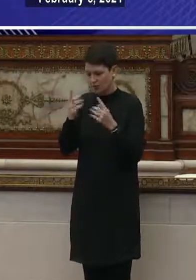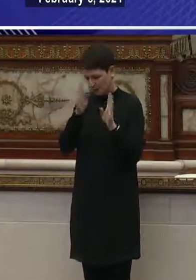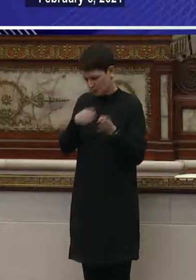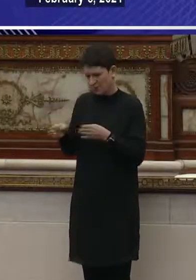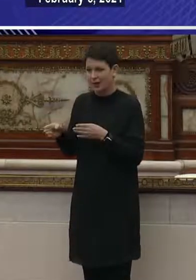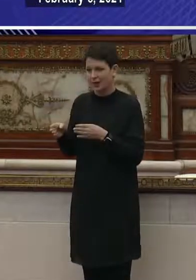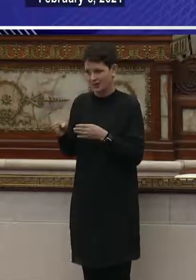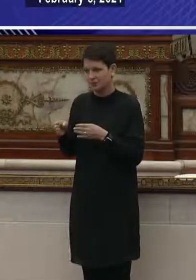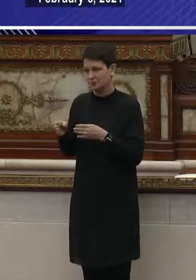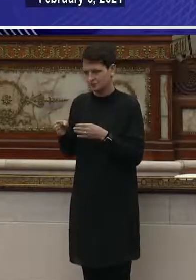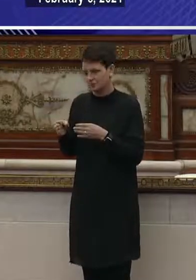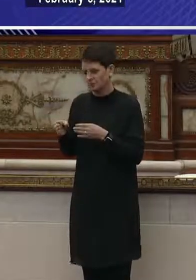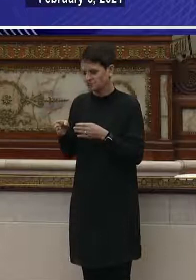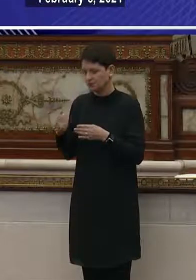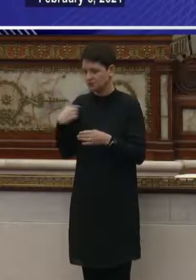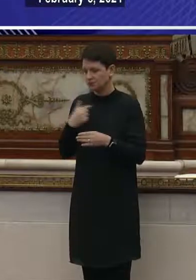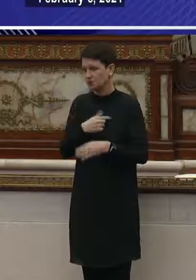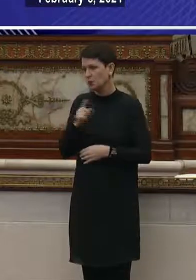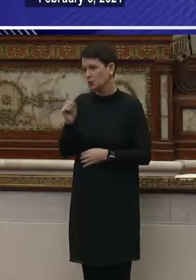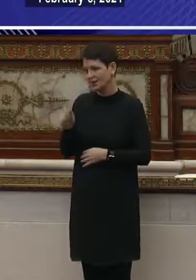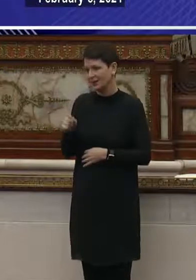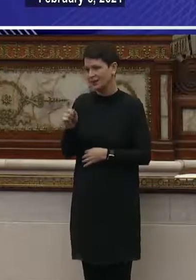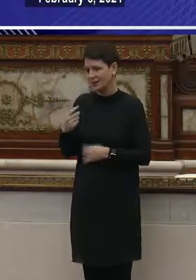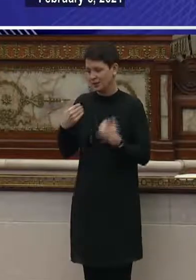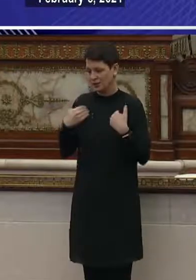planning, and that we do need to